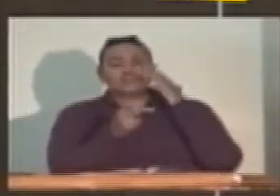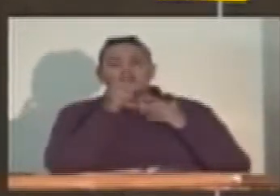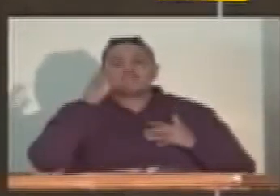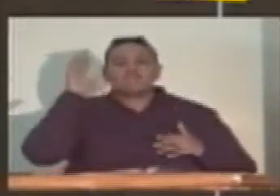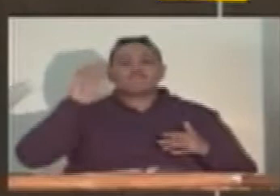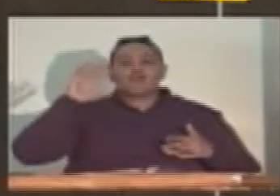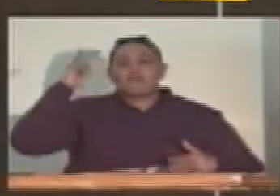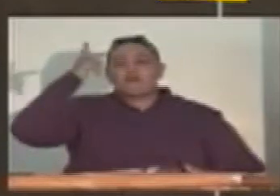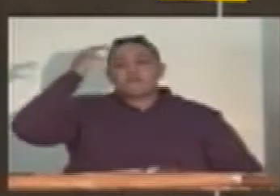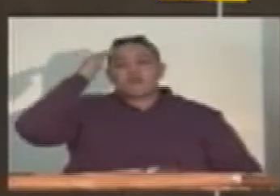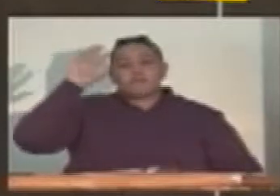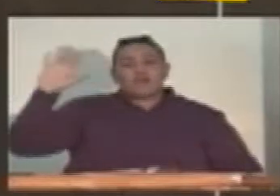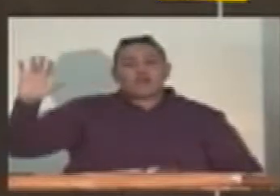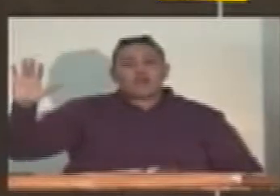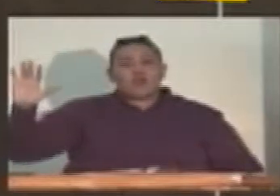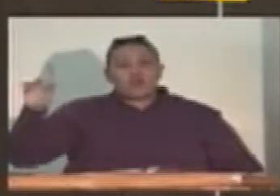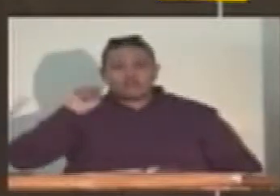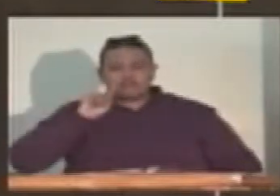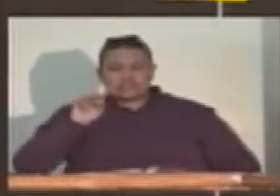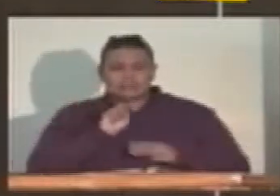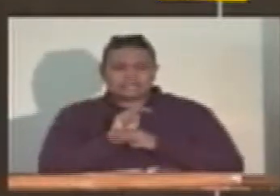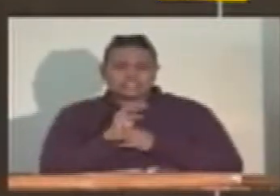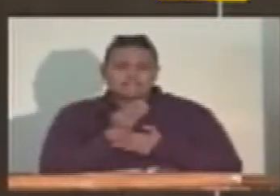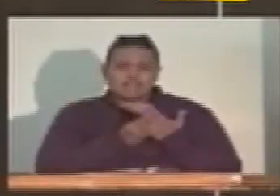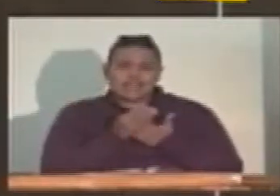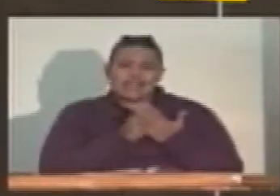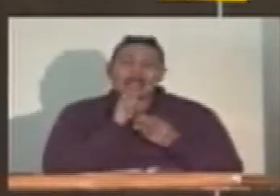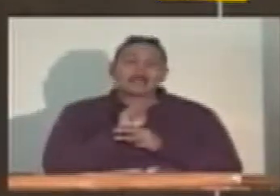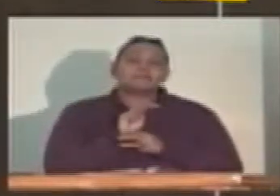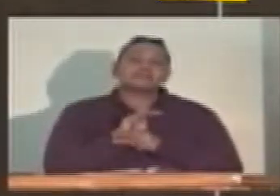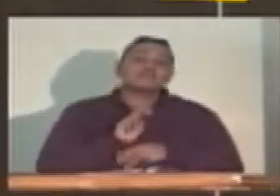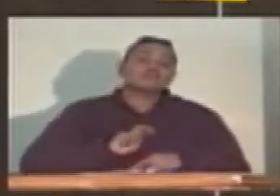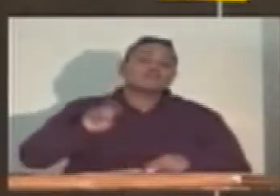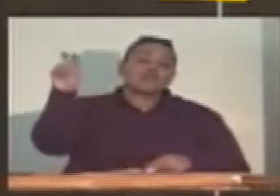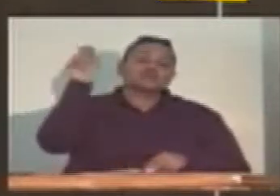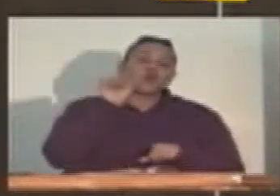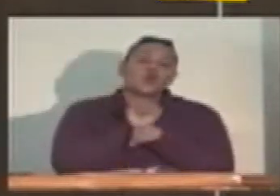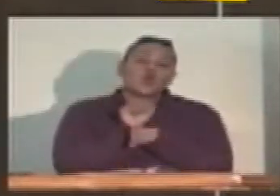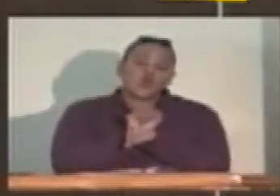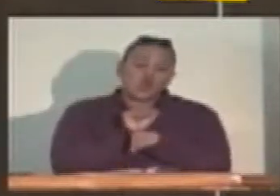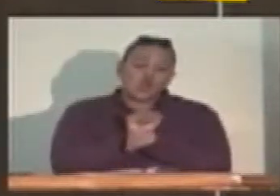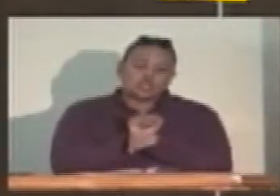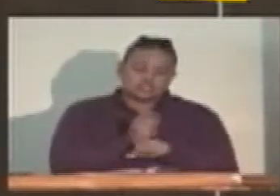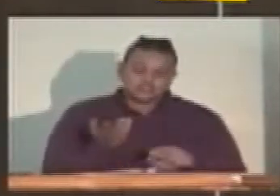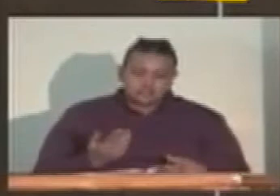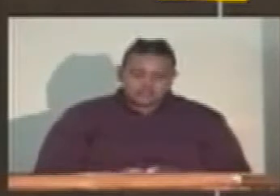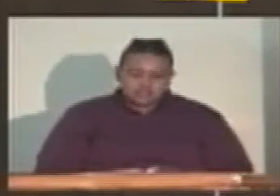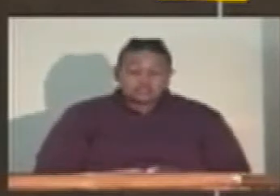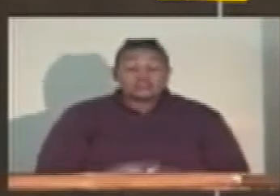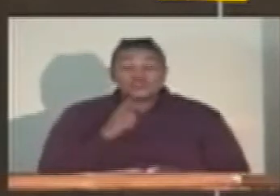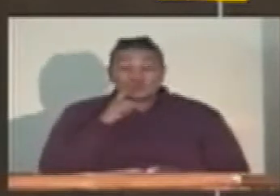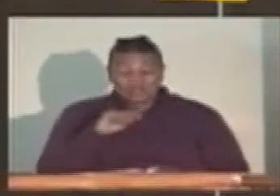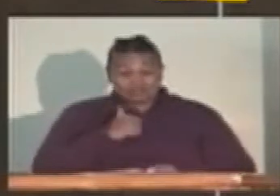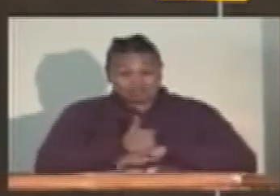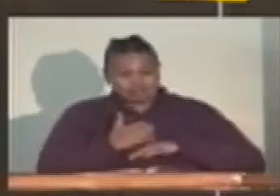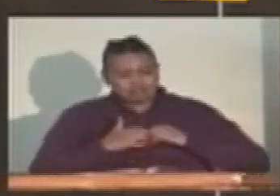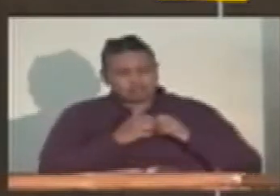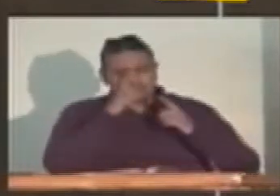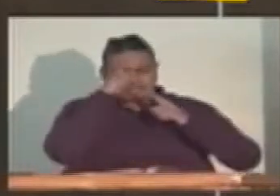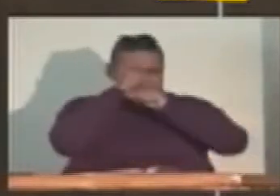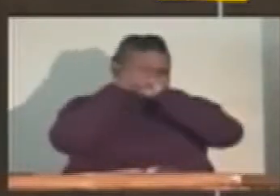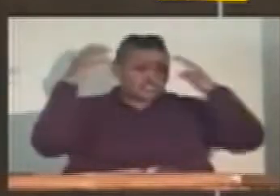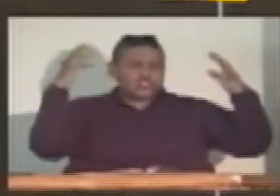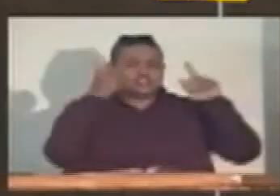former Prime Minister and her Minister of Finance and Minister of Transport and Works to have executed a